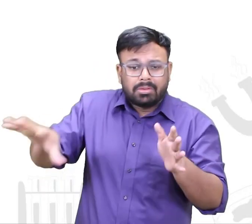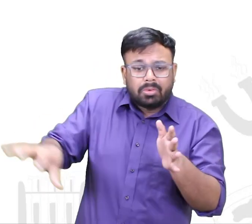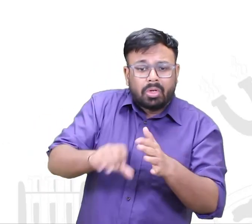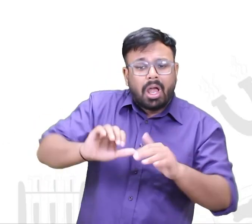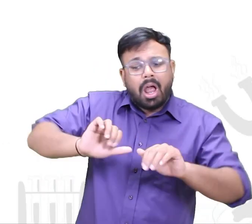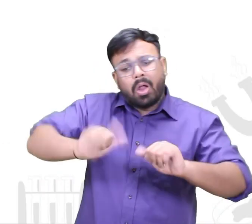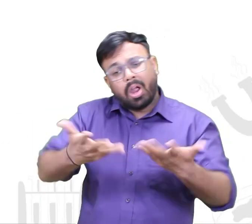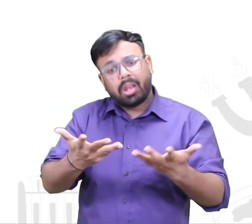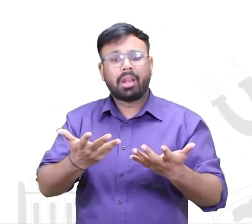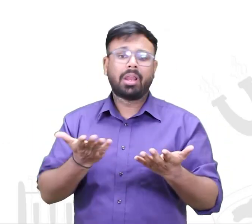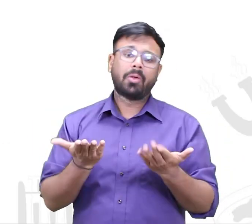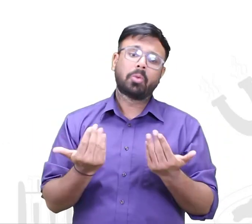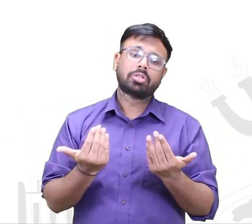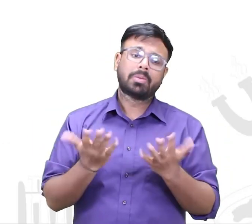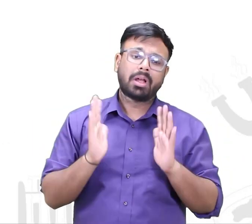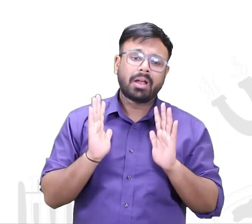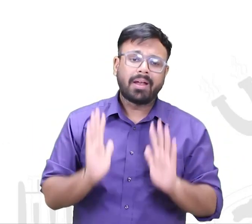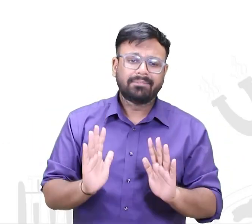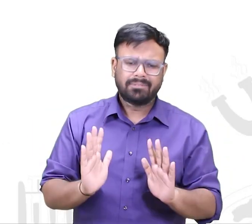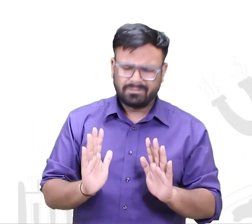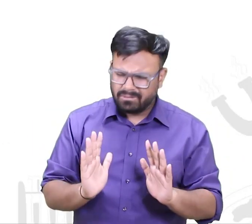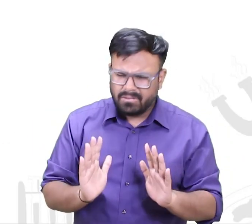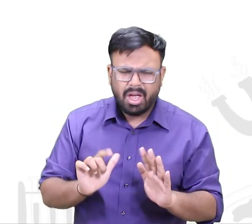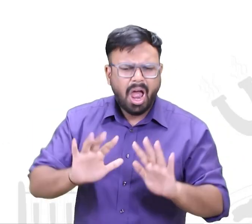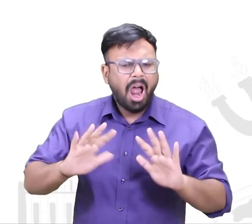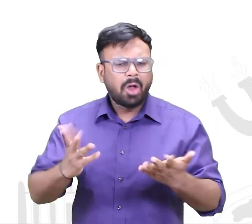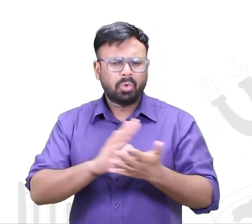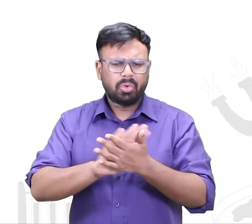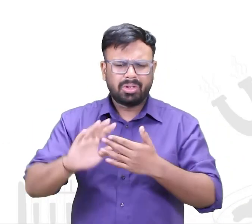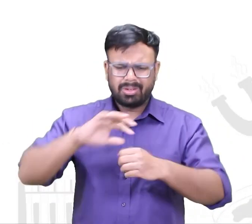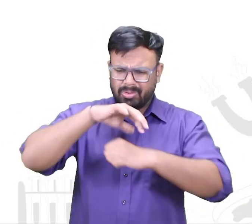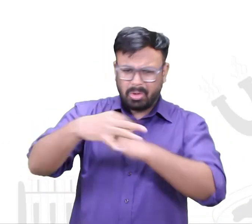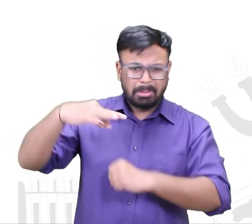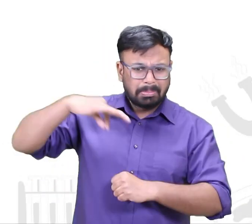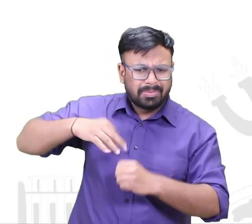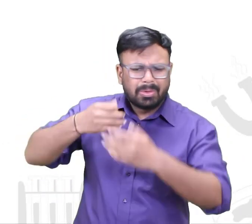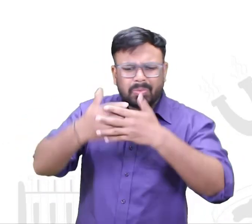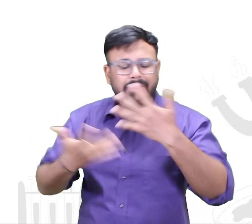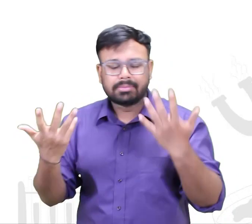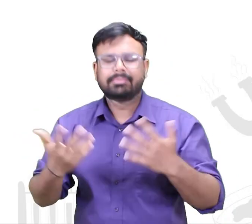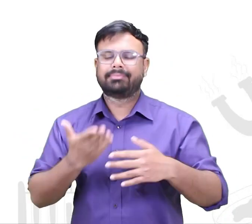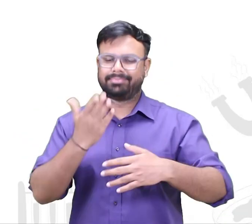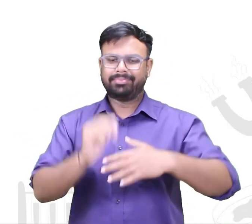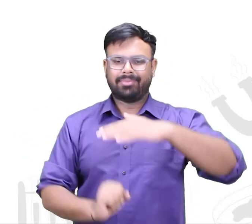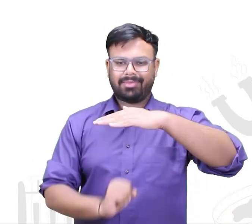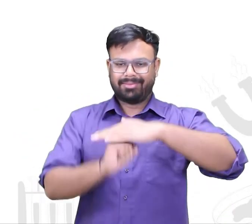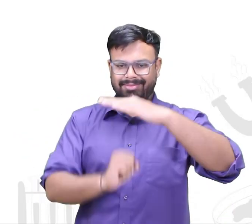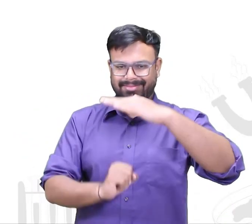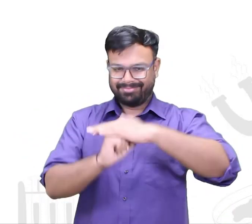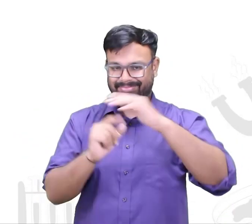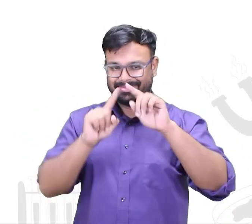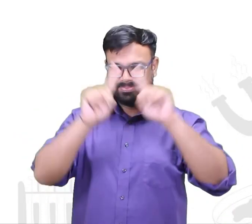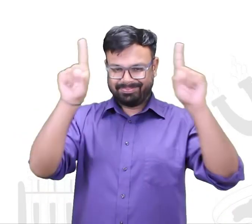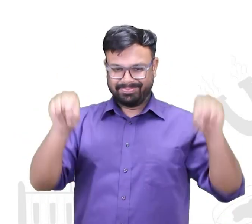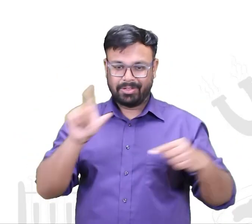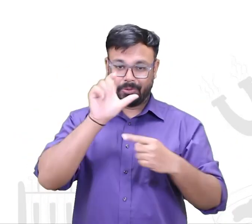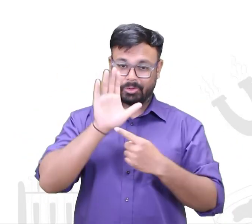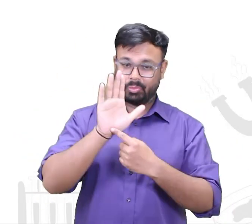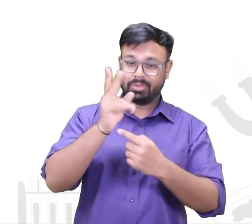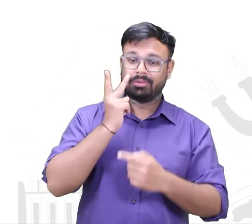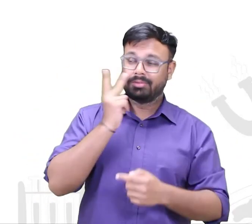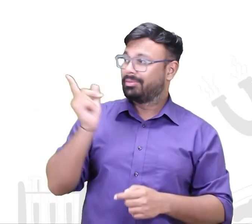and heat as long as fuel is supplied. Fuel cells have several benefits over conventional combustion based